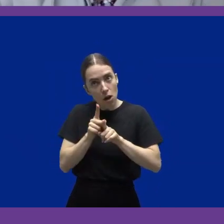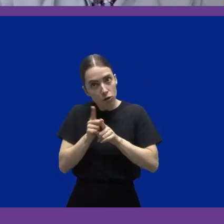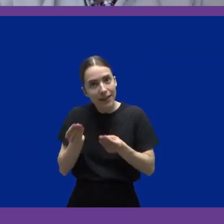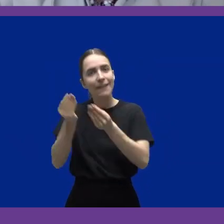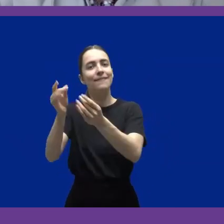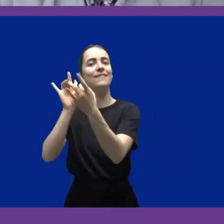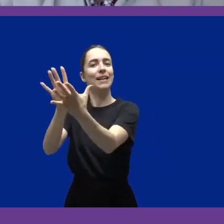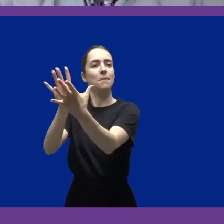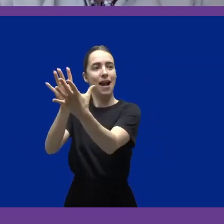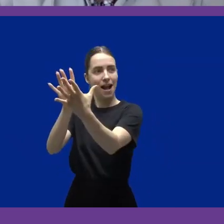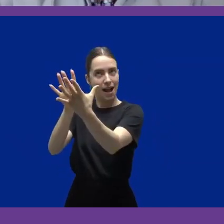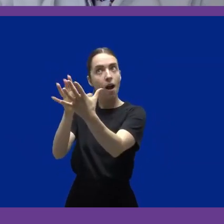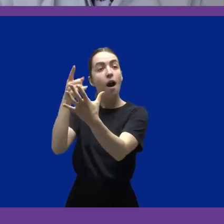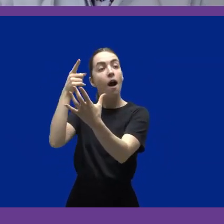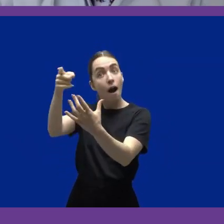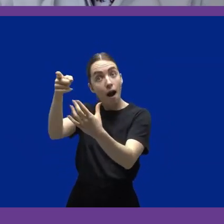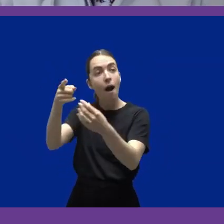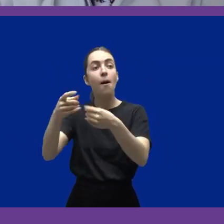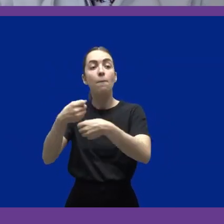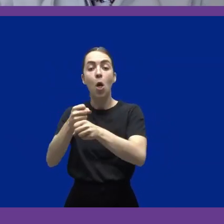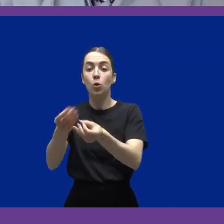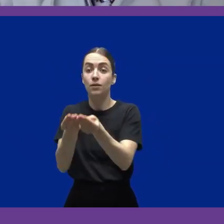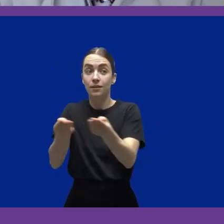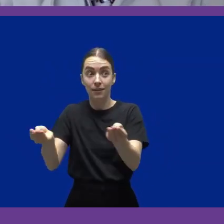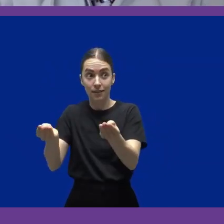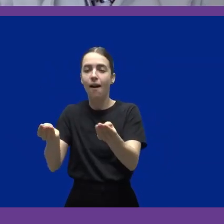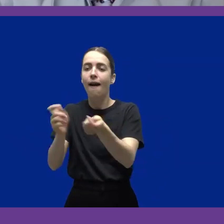as well as market surveillance actions. Next.